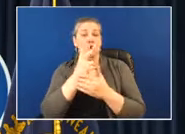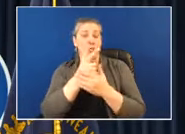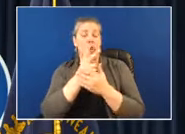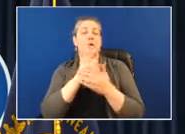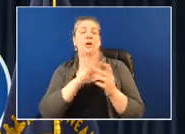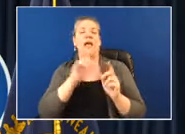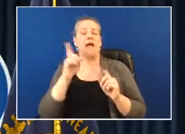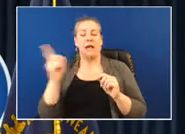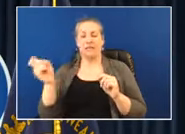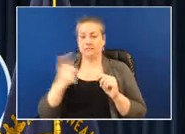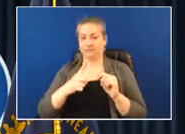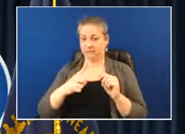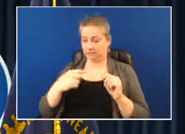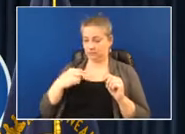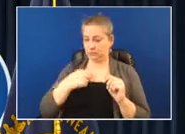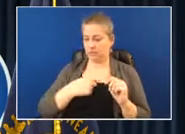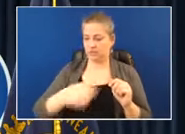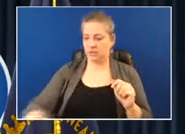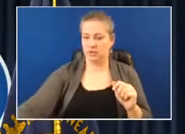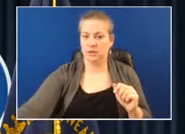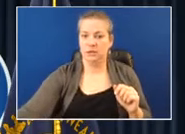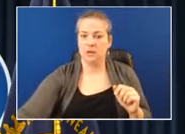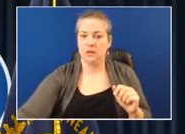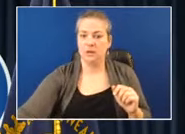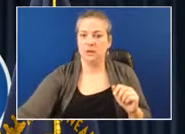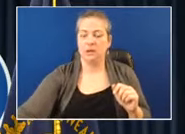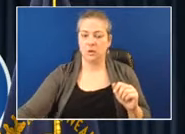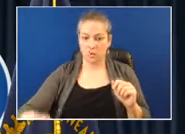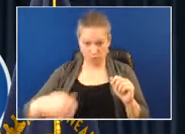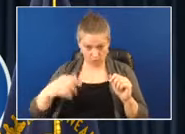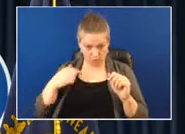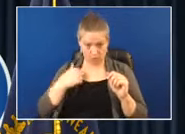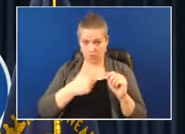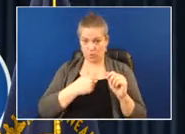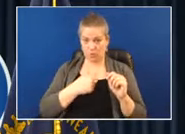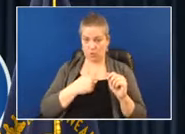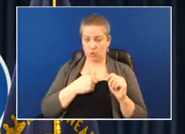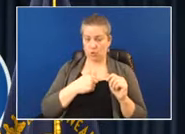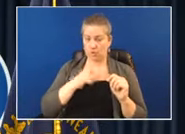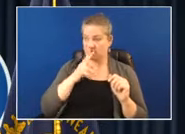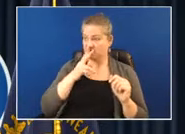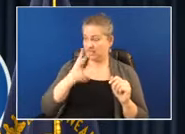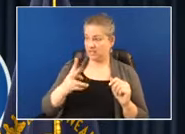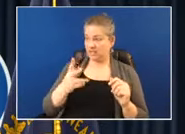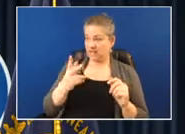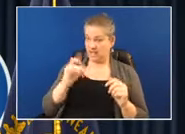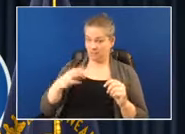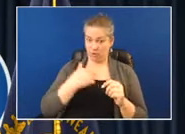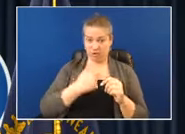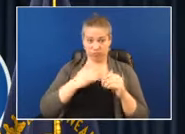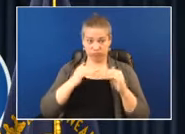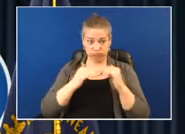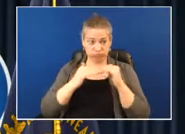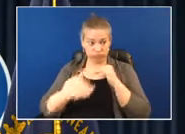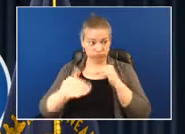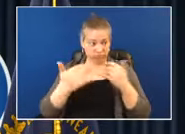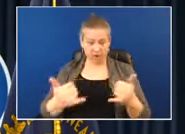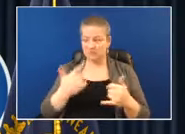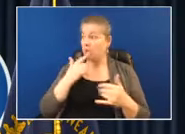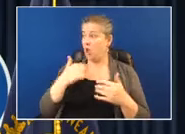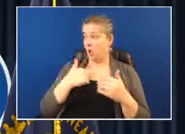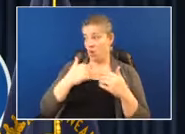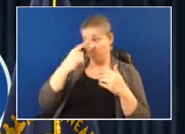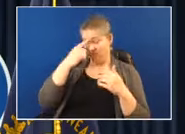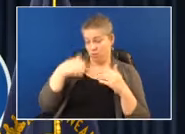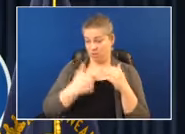phase? We'll only know when we don't see surges like we have seen in the past. And I think it's going to take some time